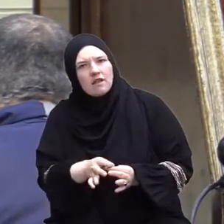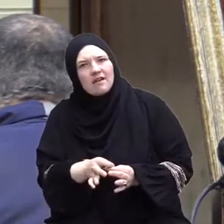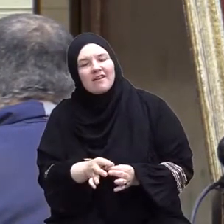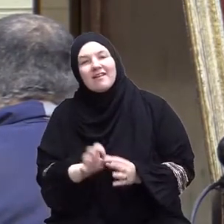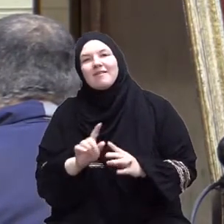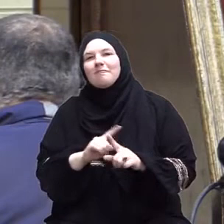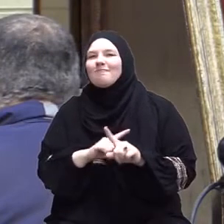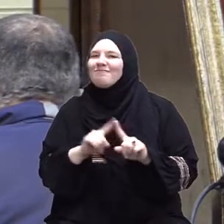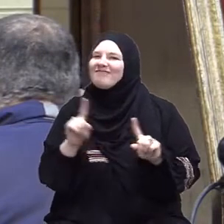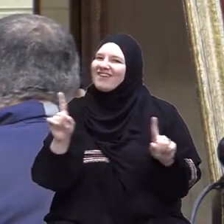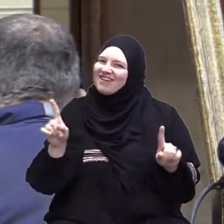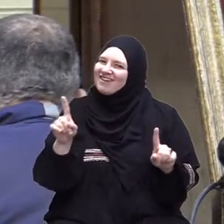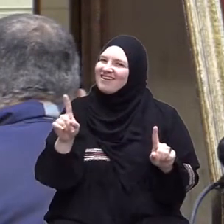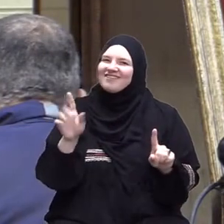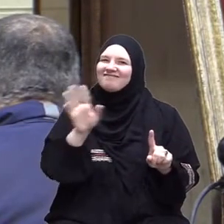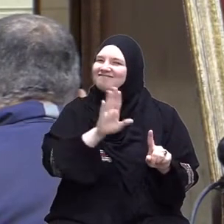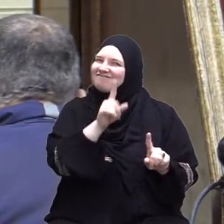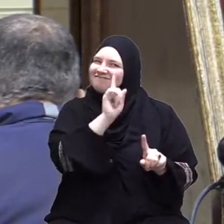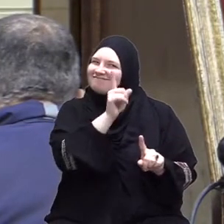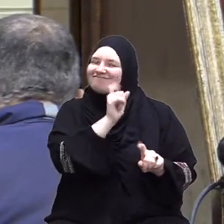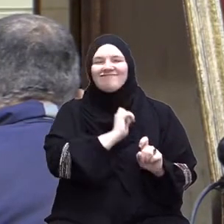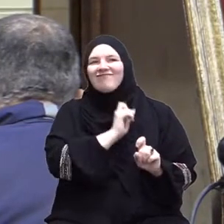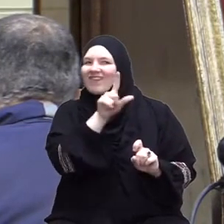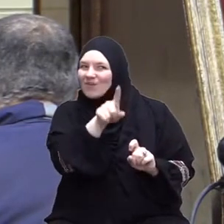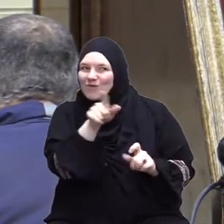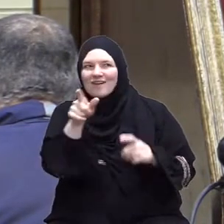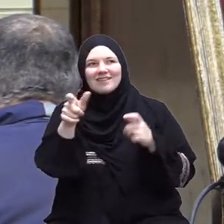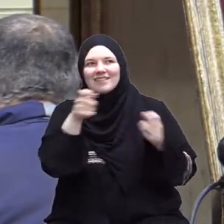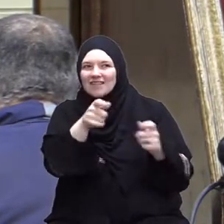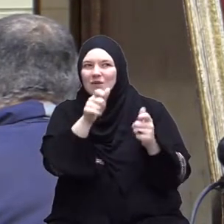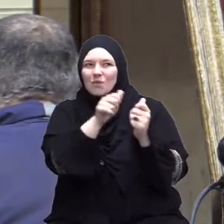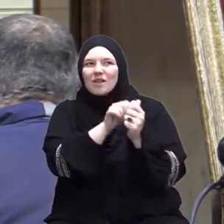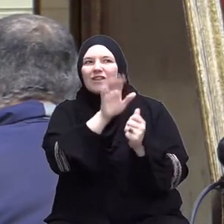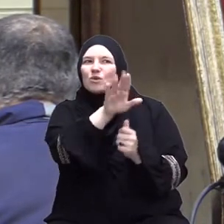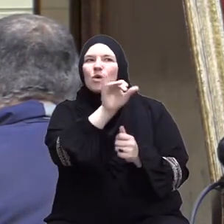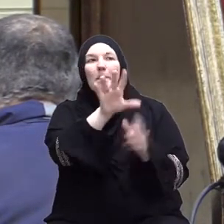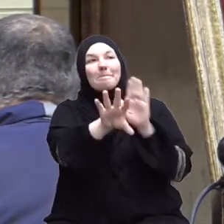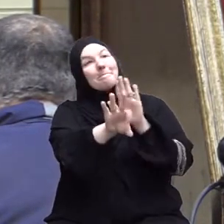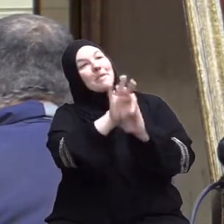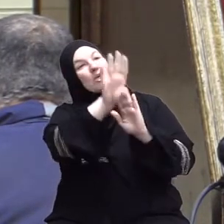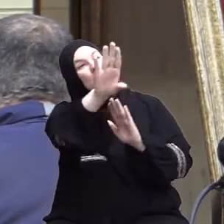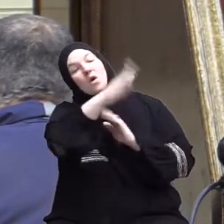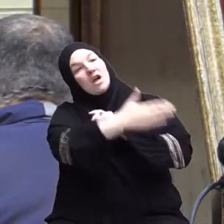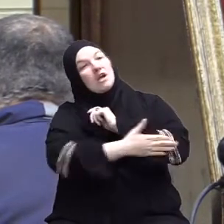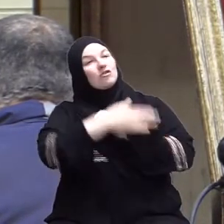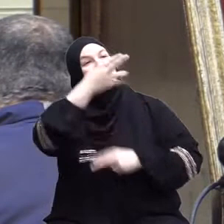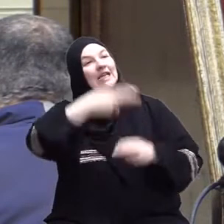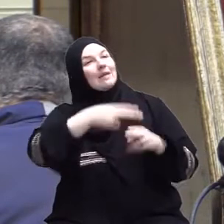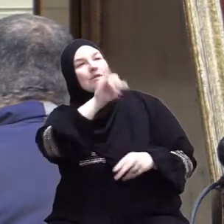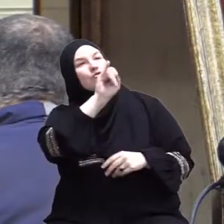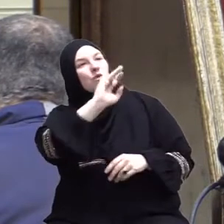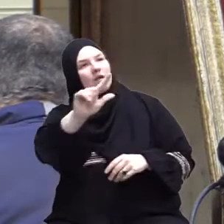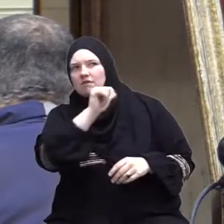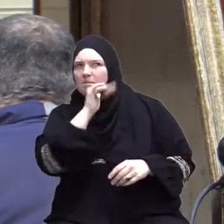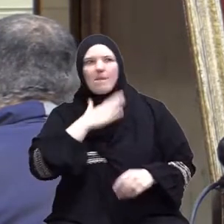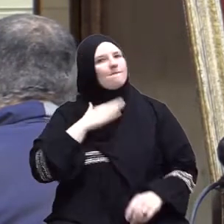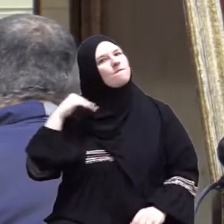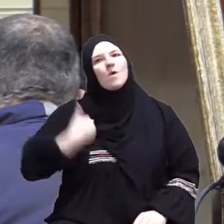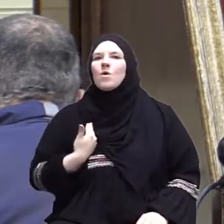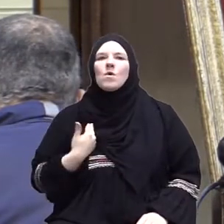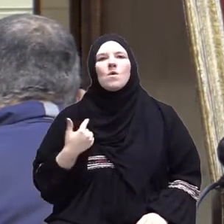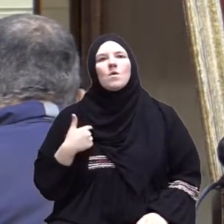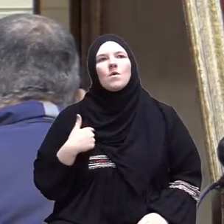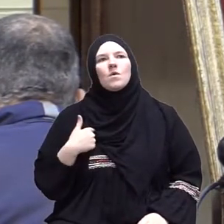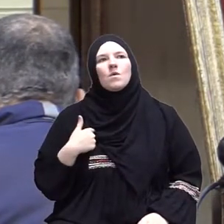But we have to understand what we're dealing with. We're dealing with manipulation as well. I hope somebody doesn't call